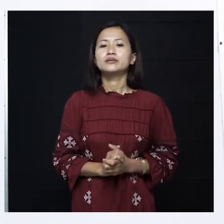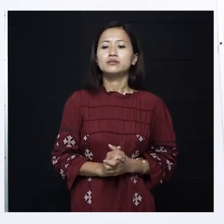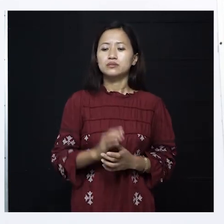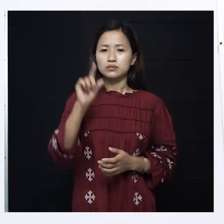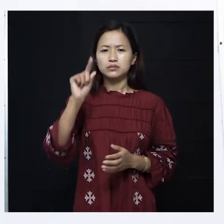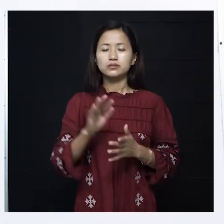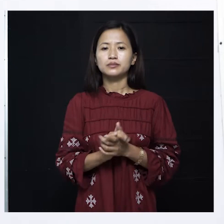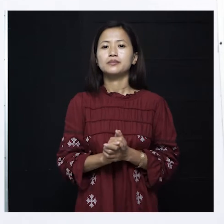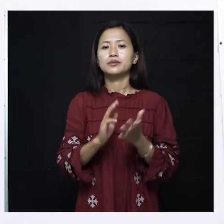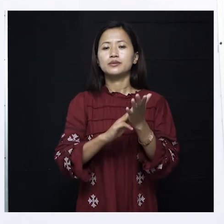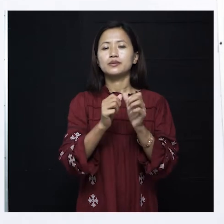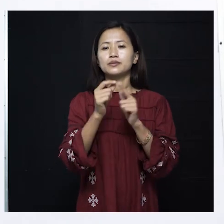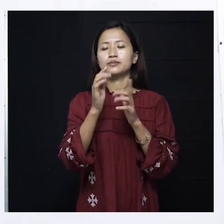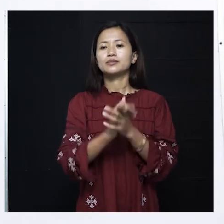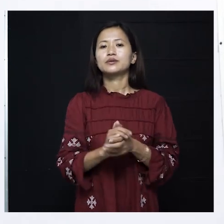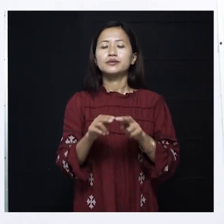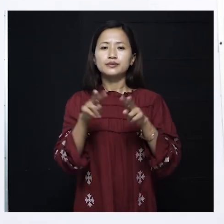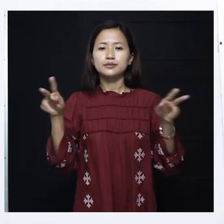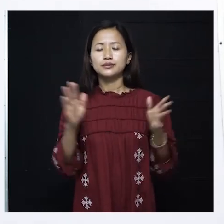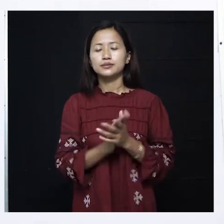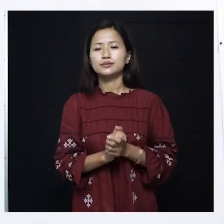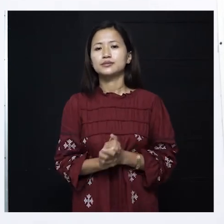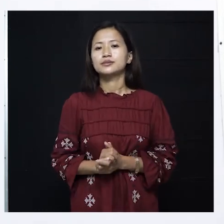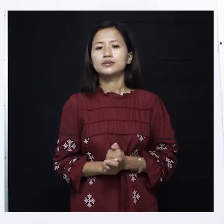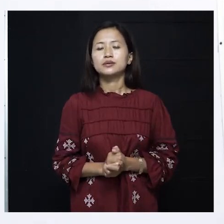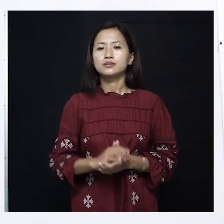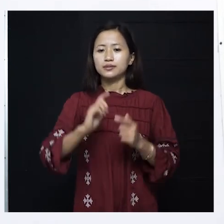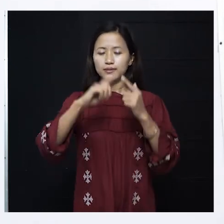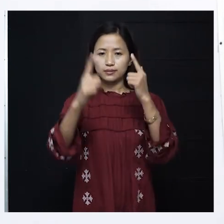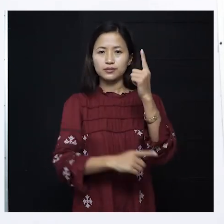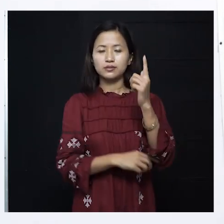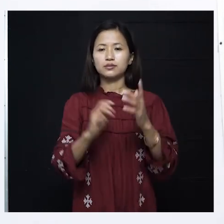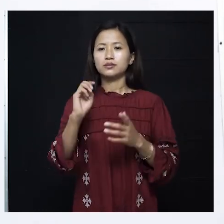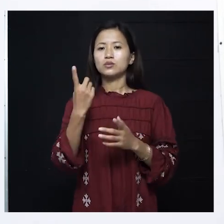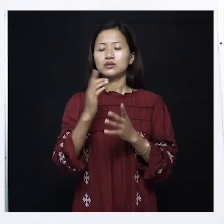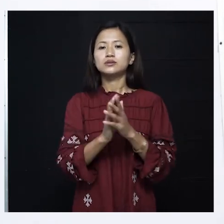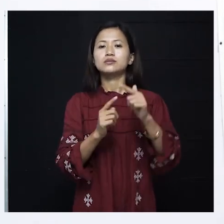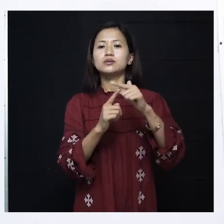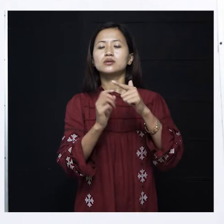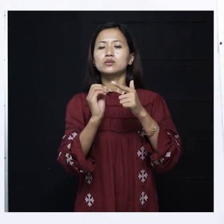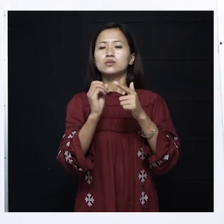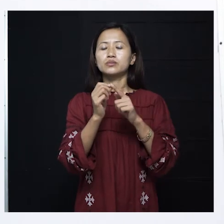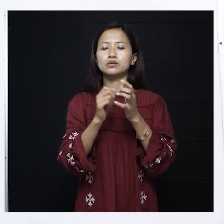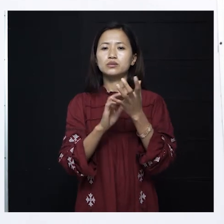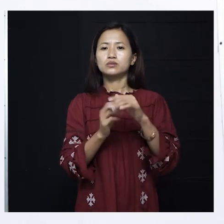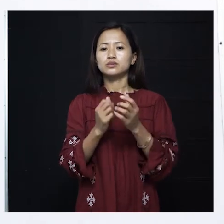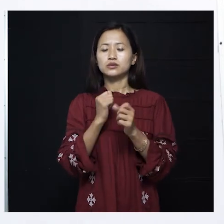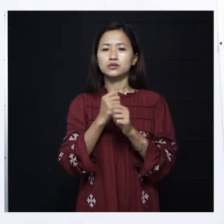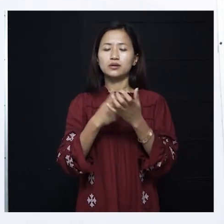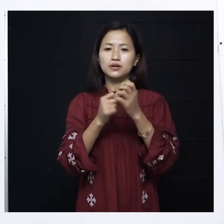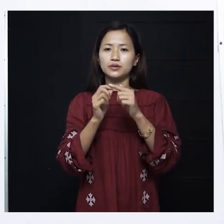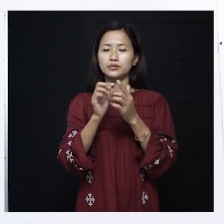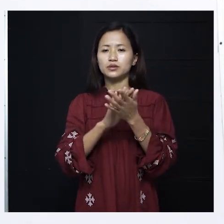also to do with the map, the different types of map. Then the last one is topographical map. So